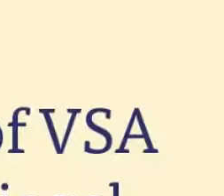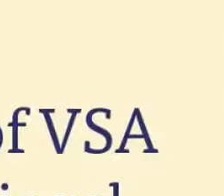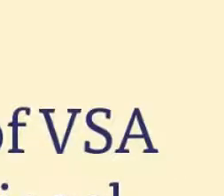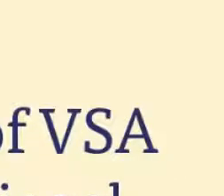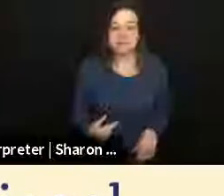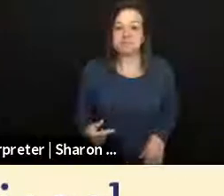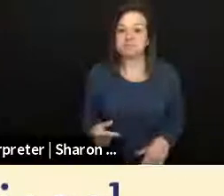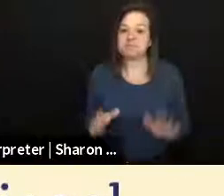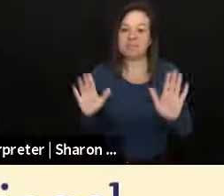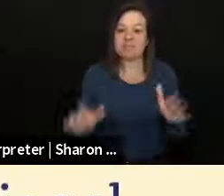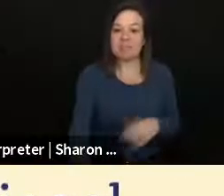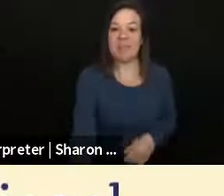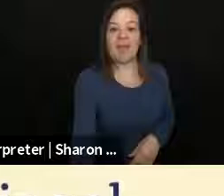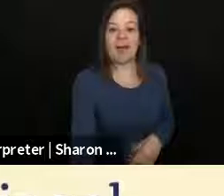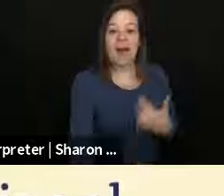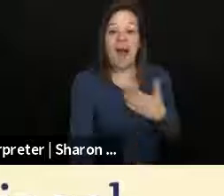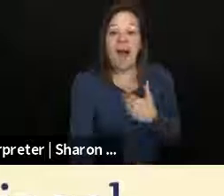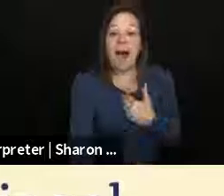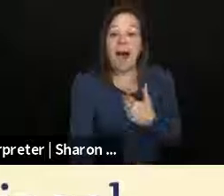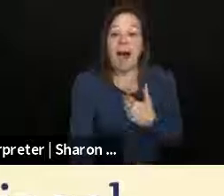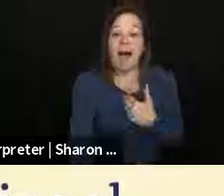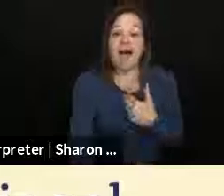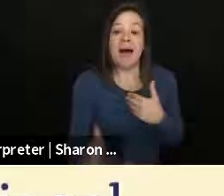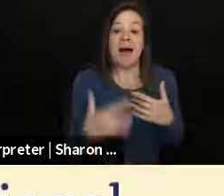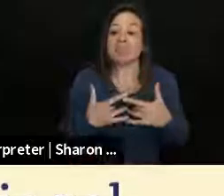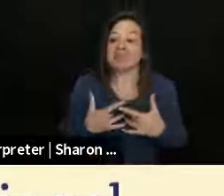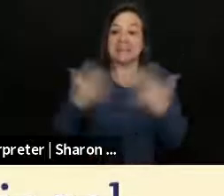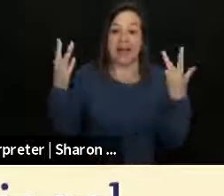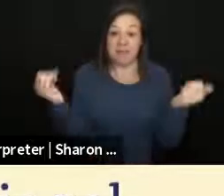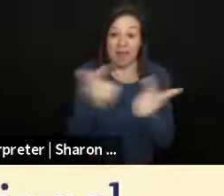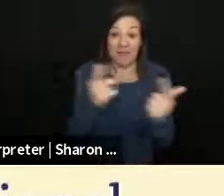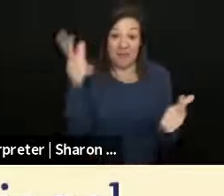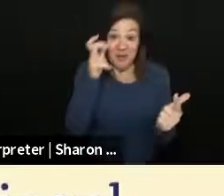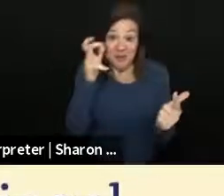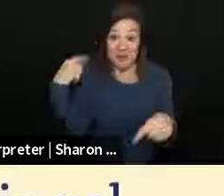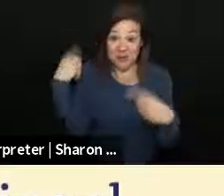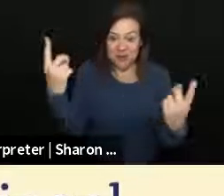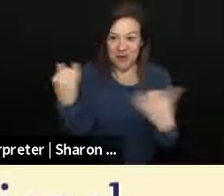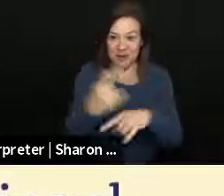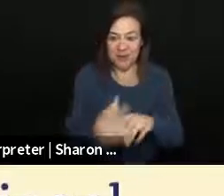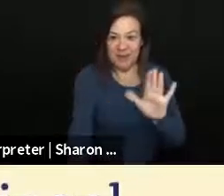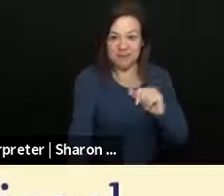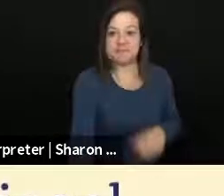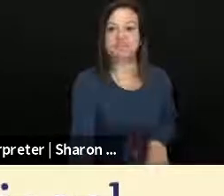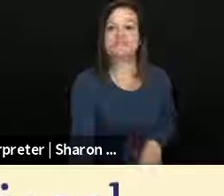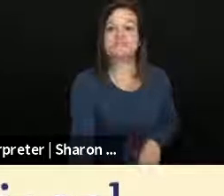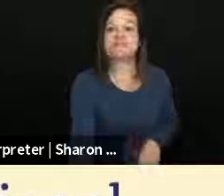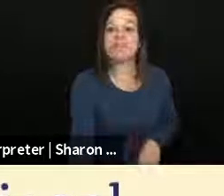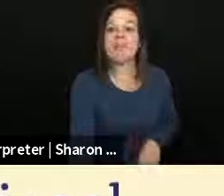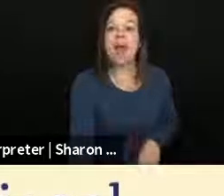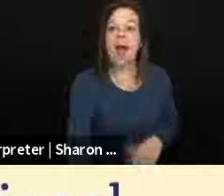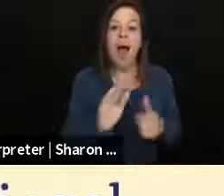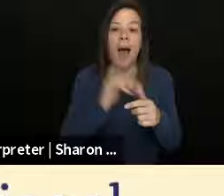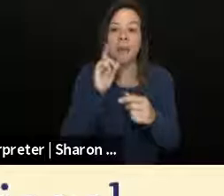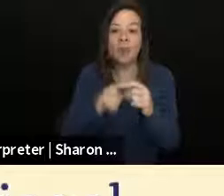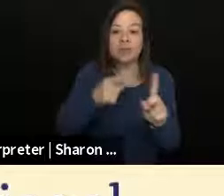I am so excited by all that we have heard so far today. And what I'm going to do really quickly is hit some of the high